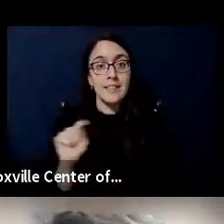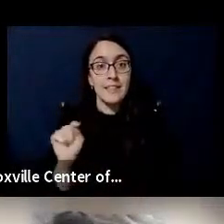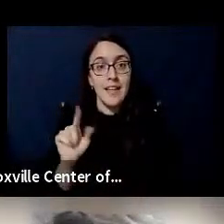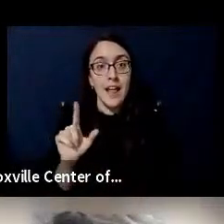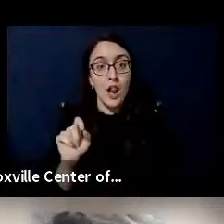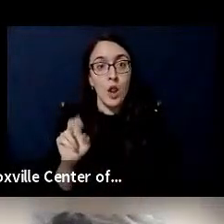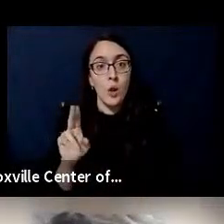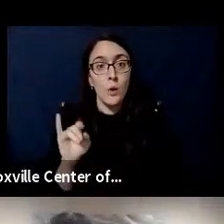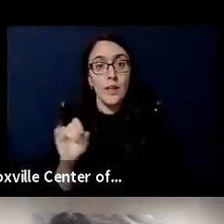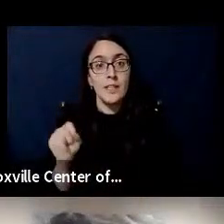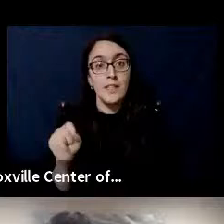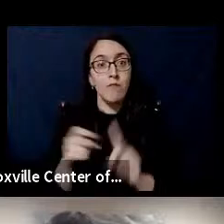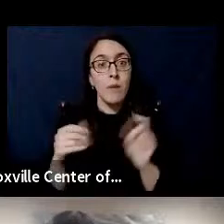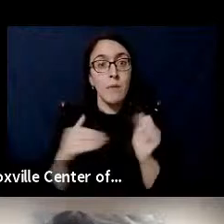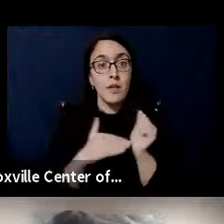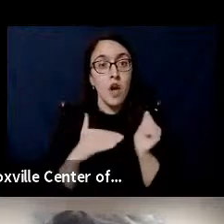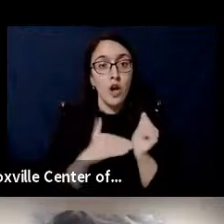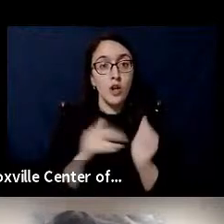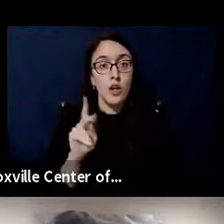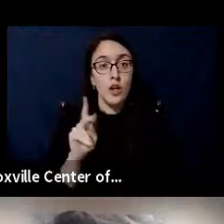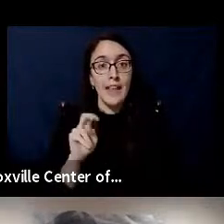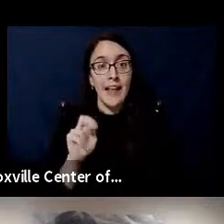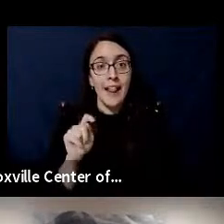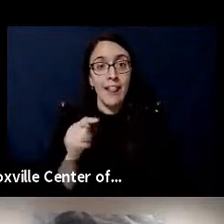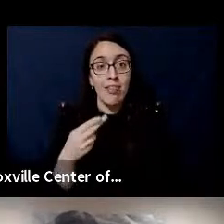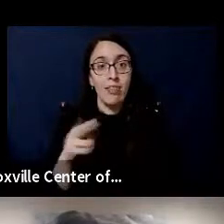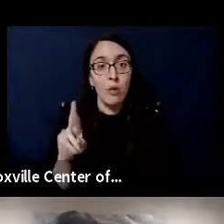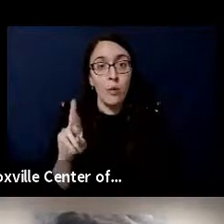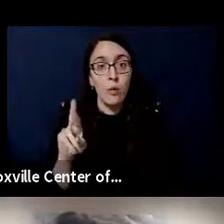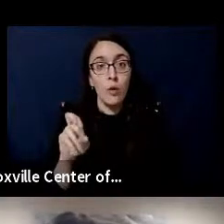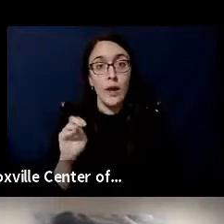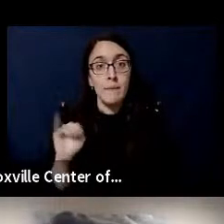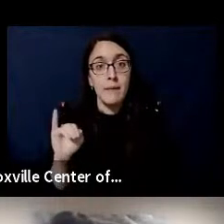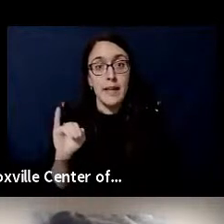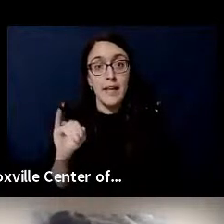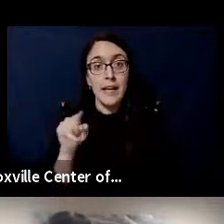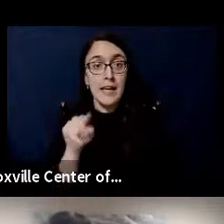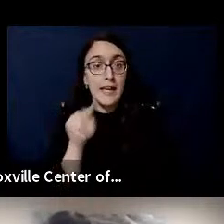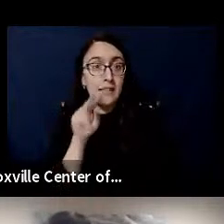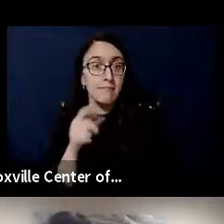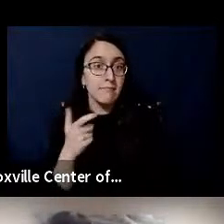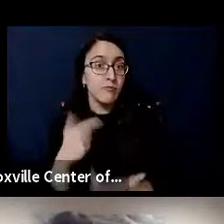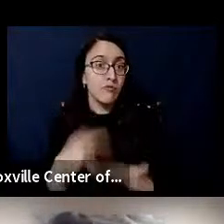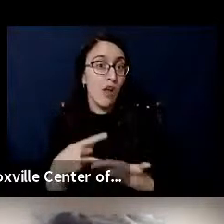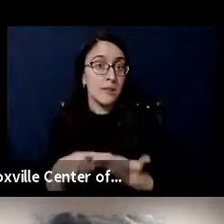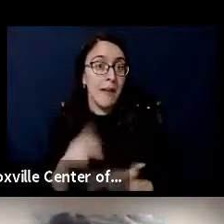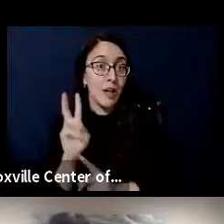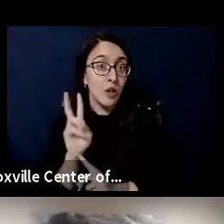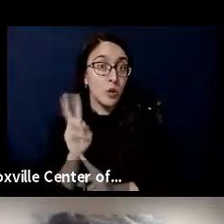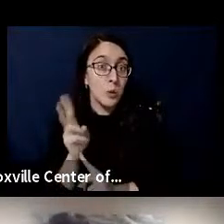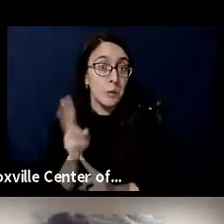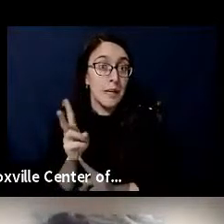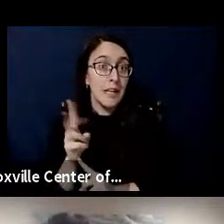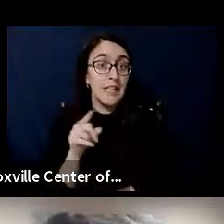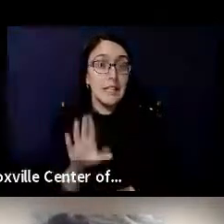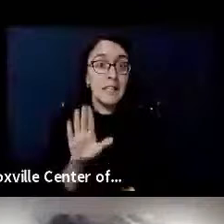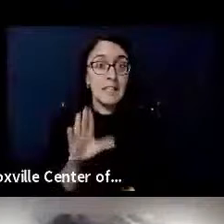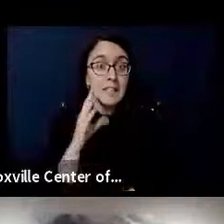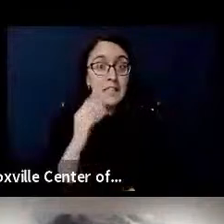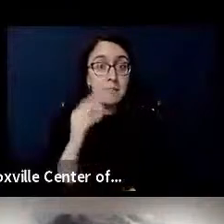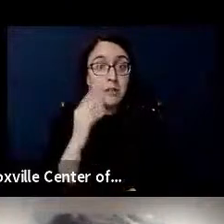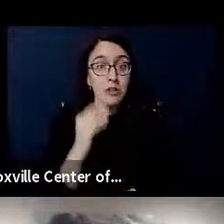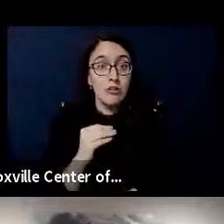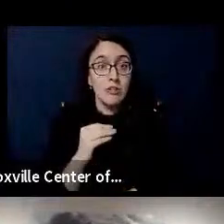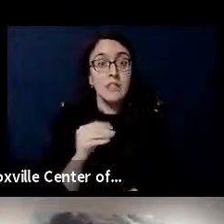Remy. And what Dr. Remy talks about in 2 minutes as an intensivist is his experience having to